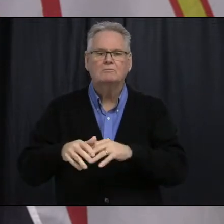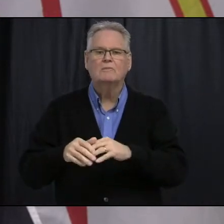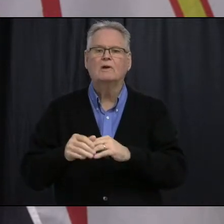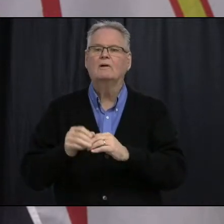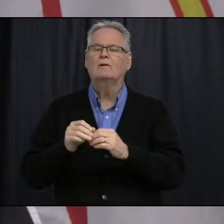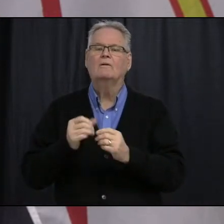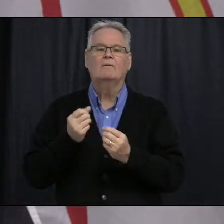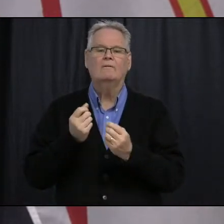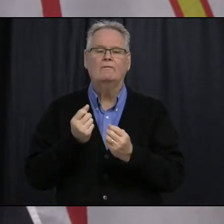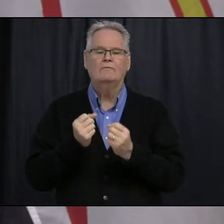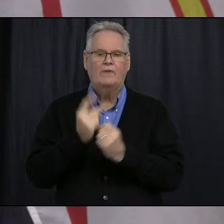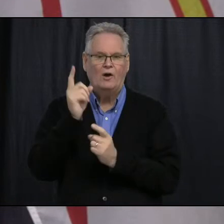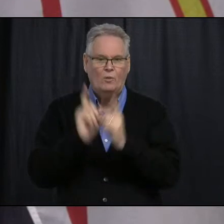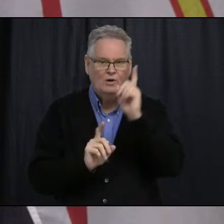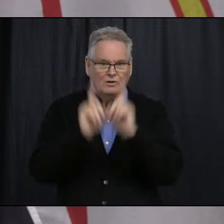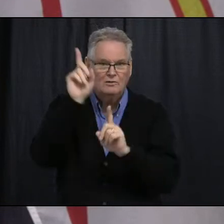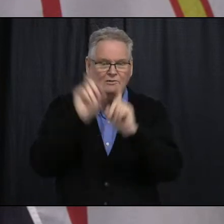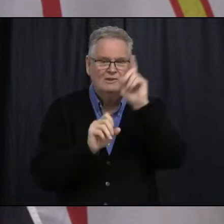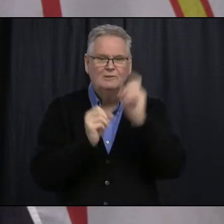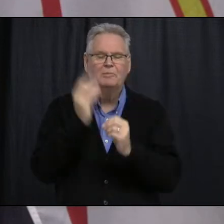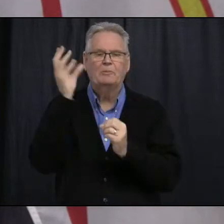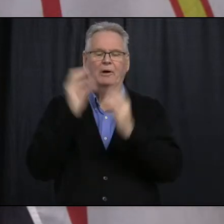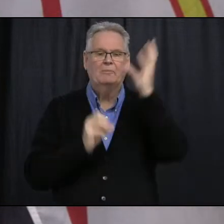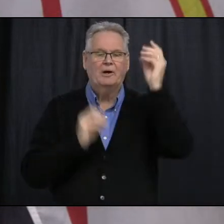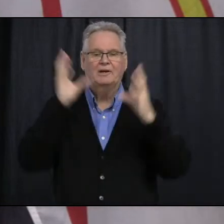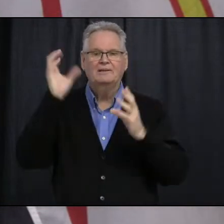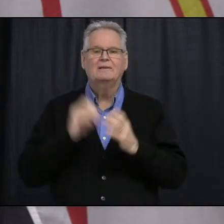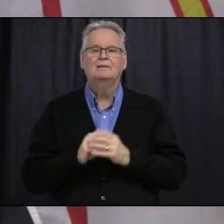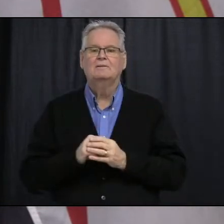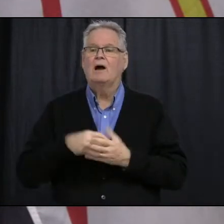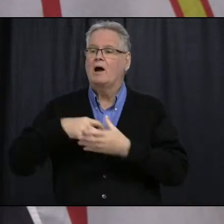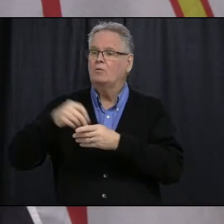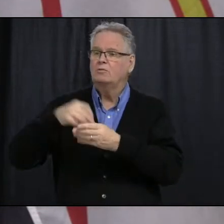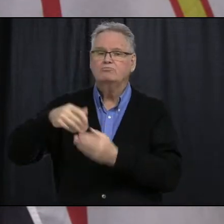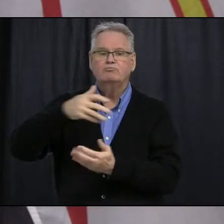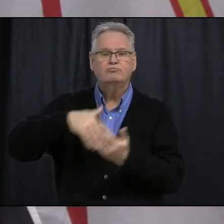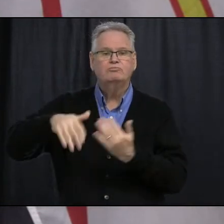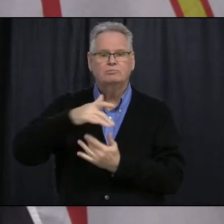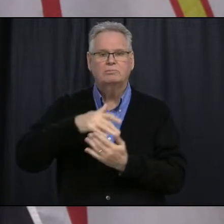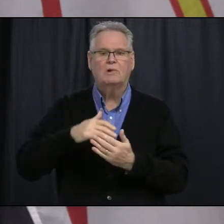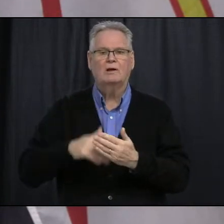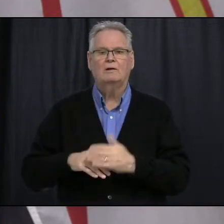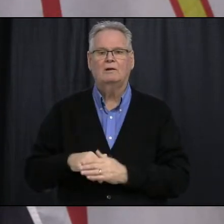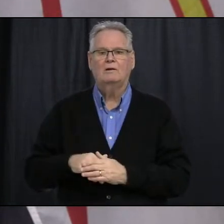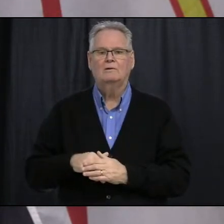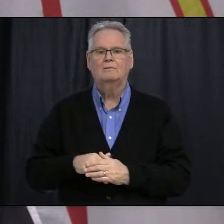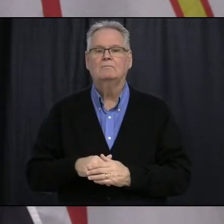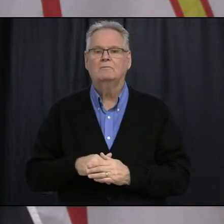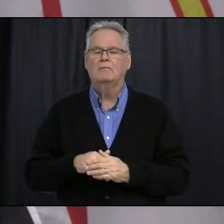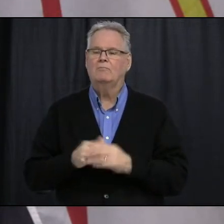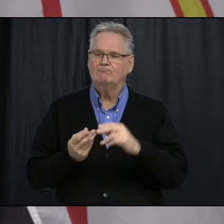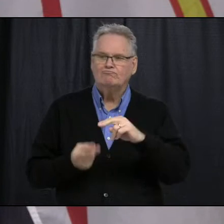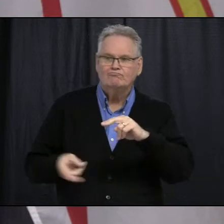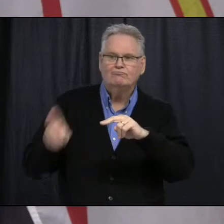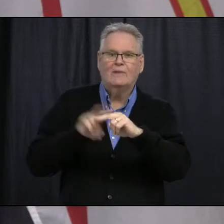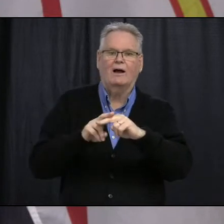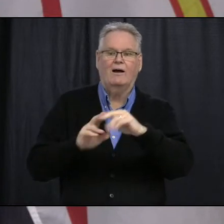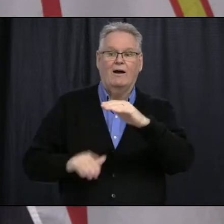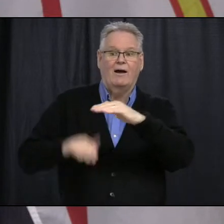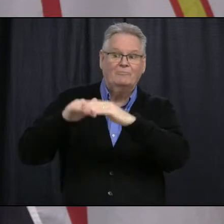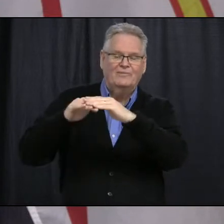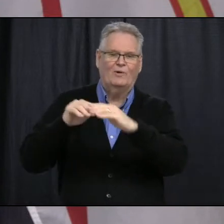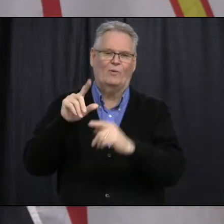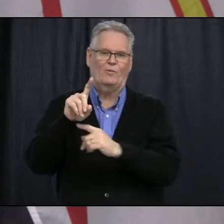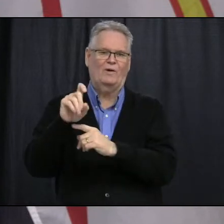can increase capacity to 150. As well, yesterday we announced that the Atlantic Bubble will reopen effective 12:01